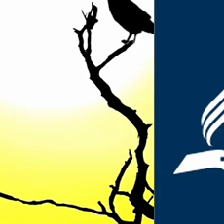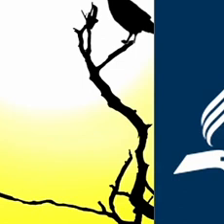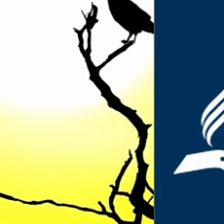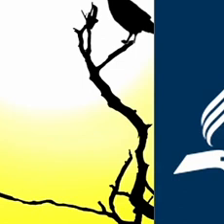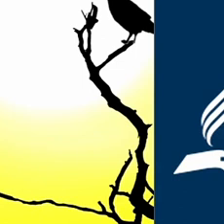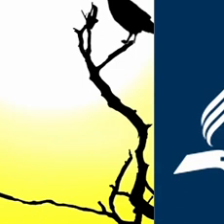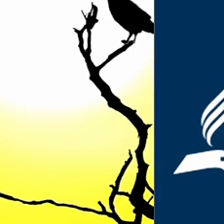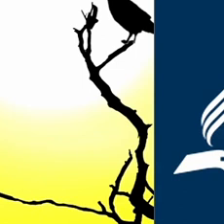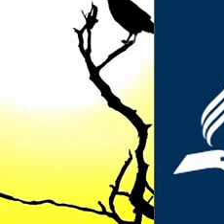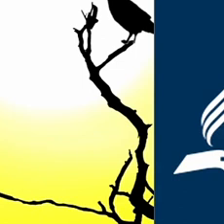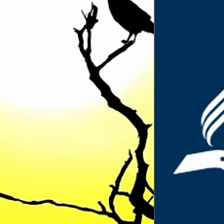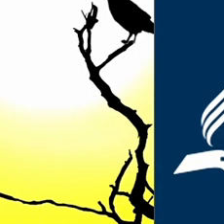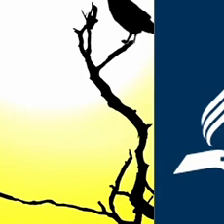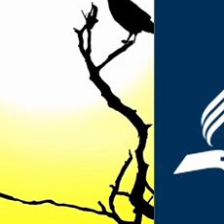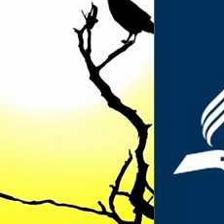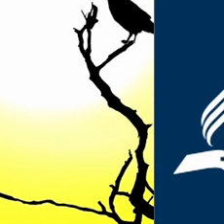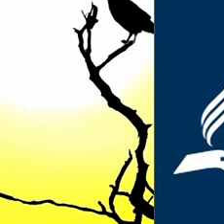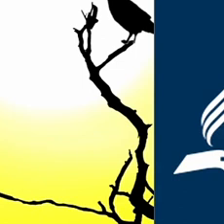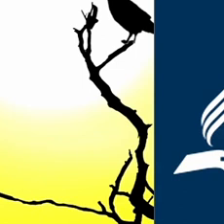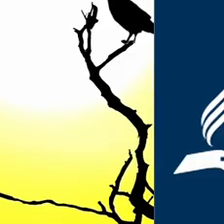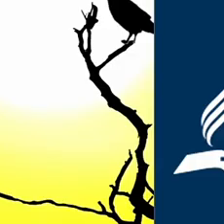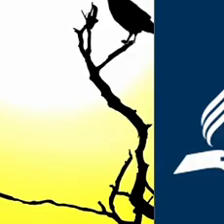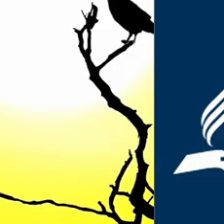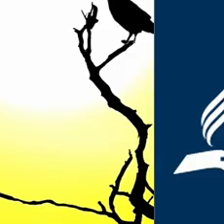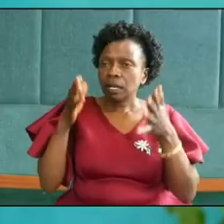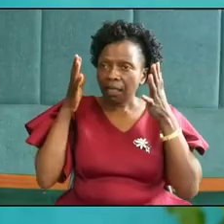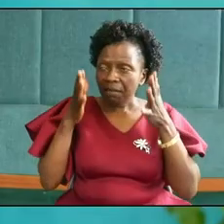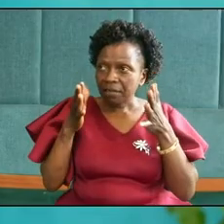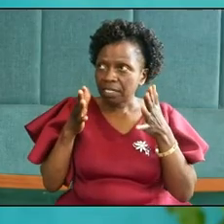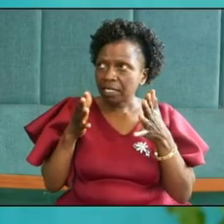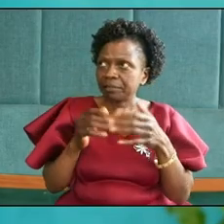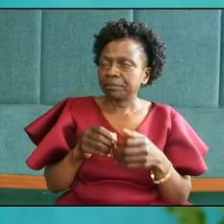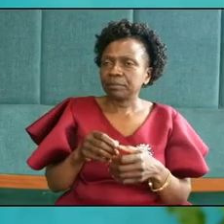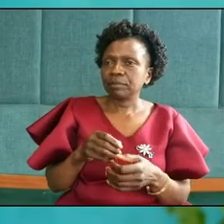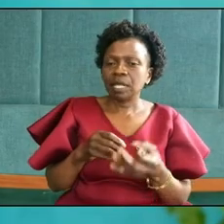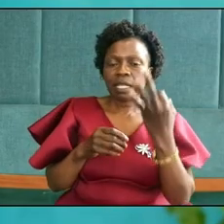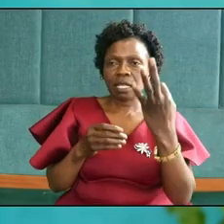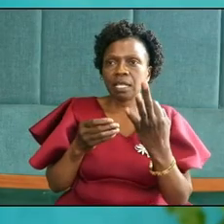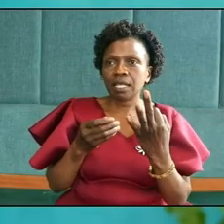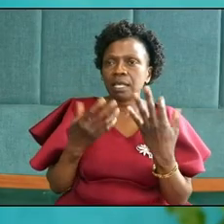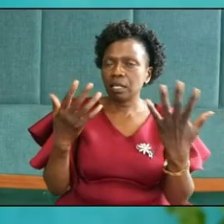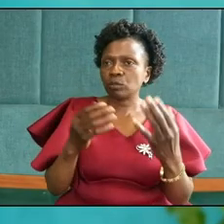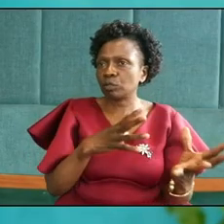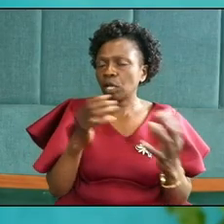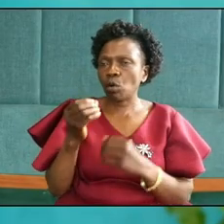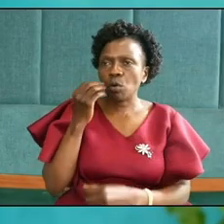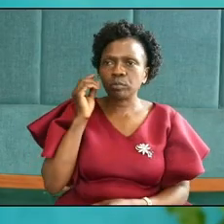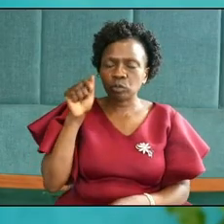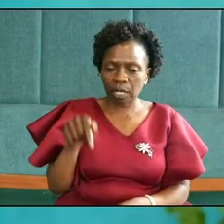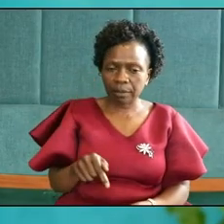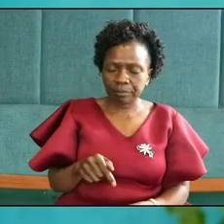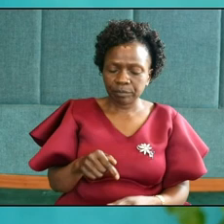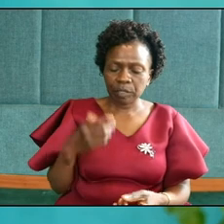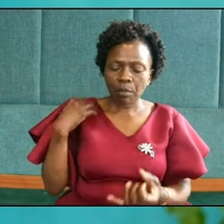I that was in prison." What an emphasis. 3 points to take home today. Point number